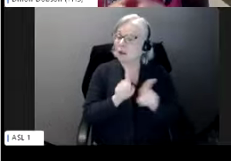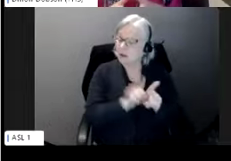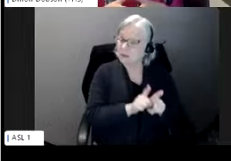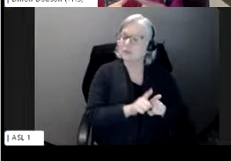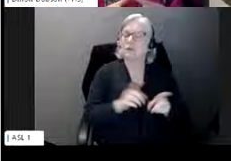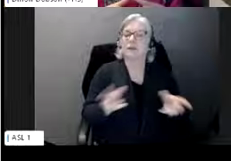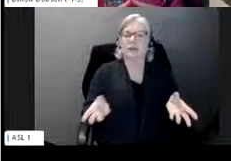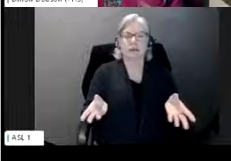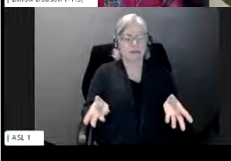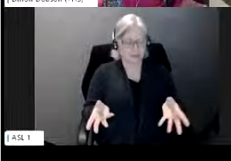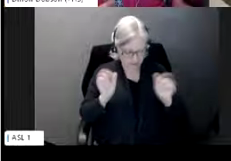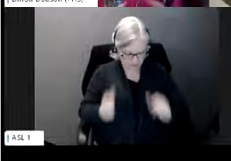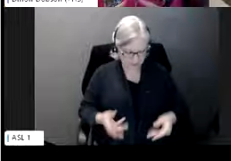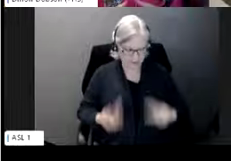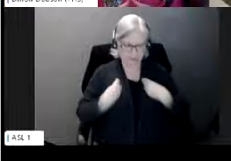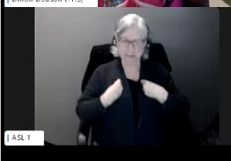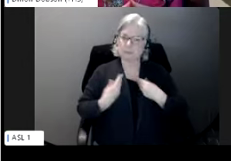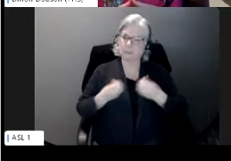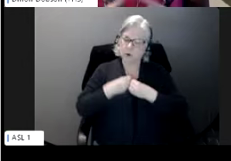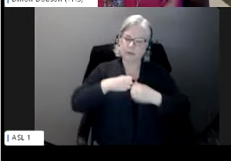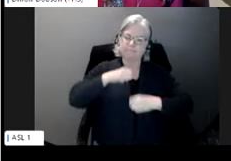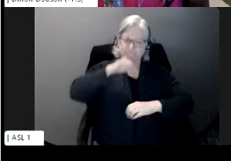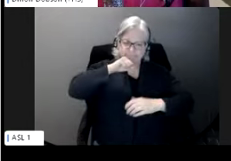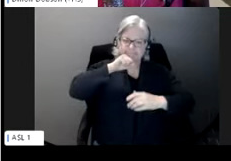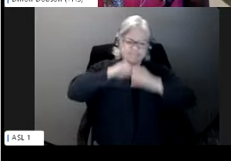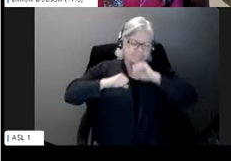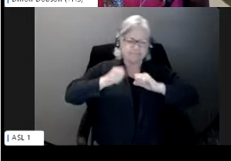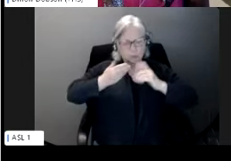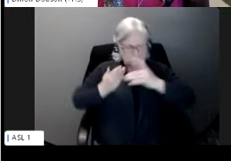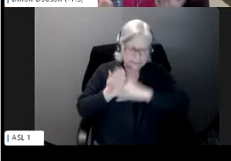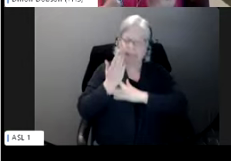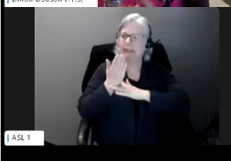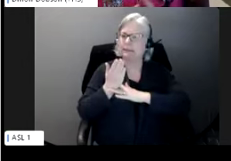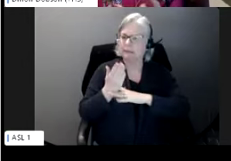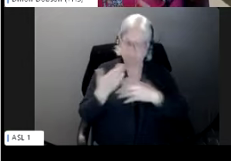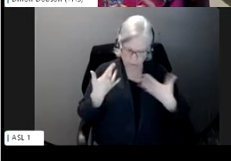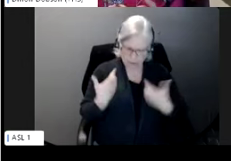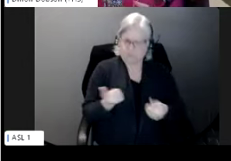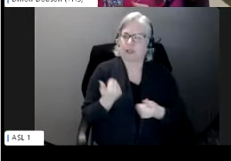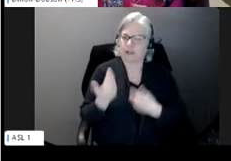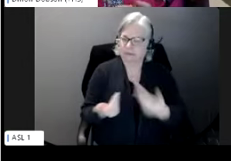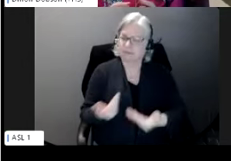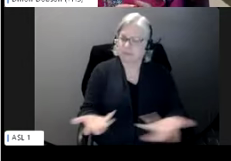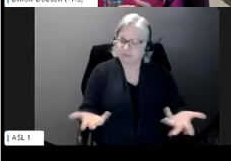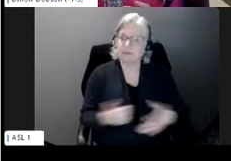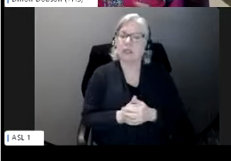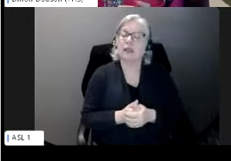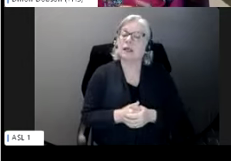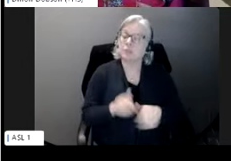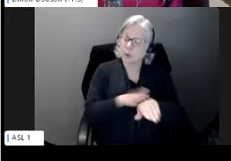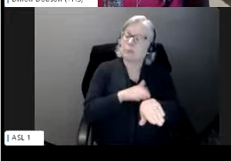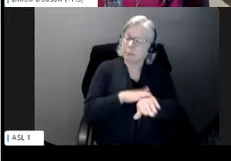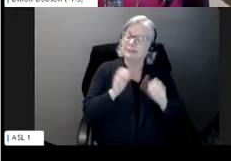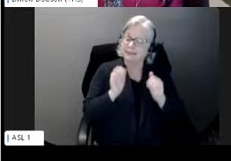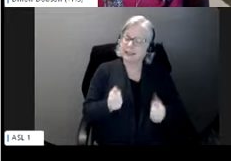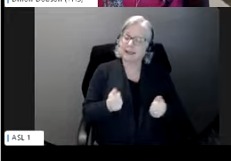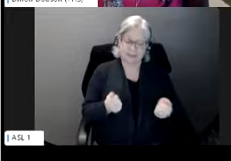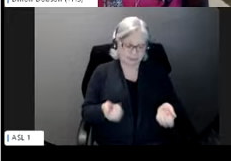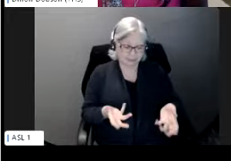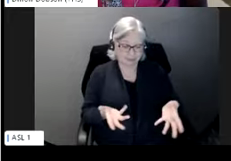resiliency and recovery and boost well-being overall. So we know that pets can enrich and foster connections